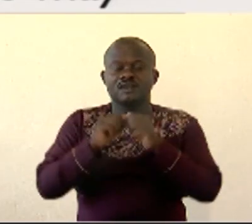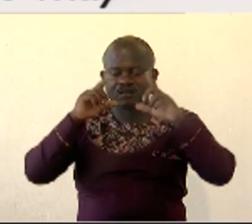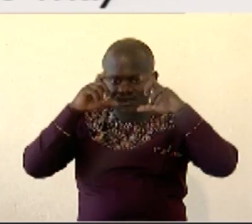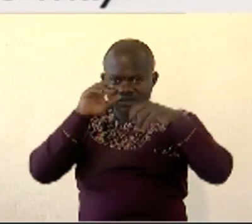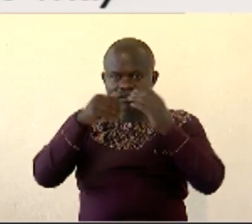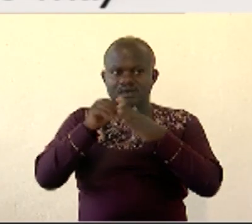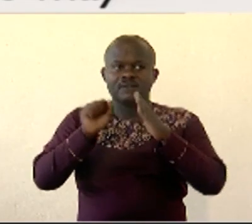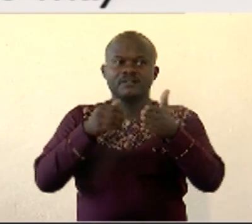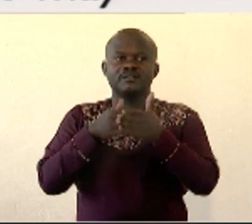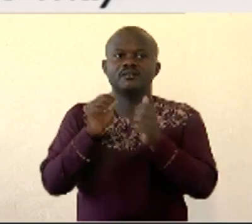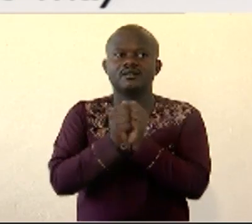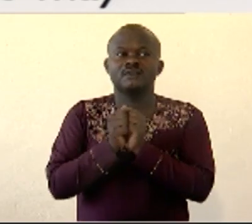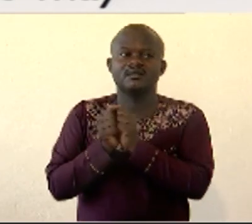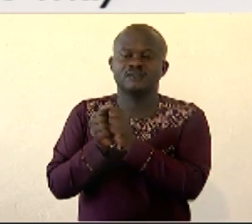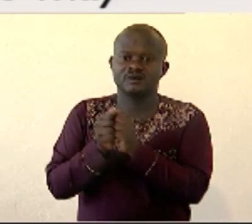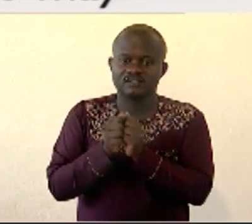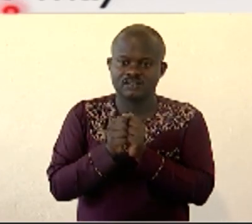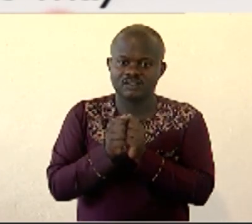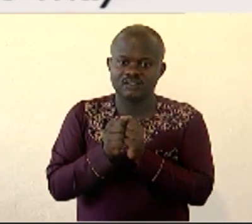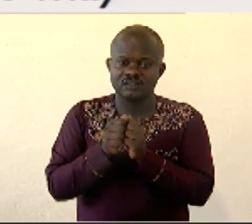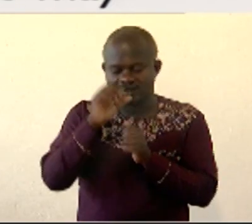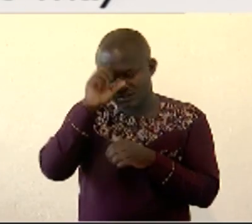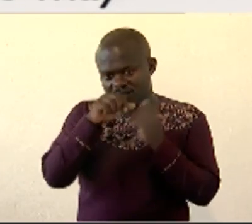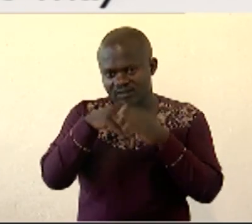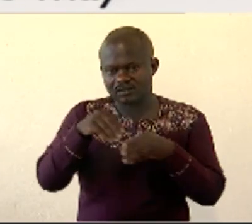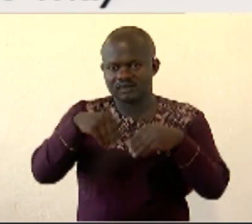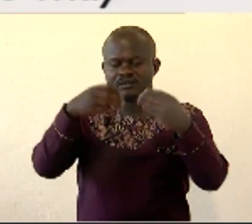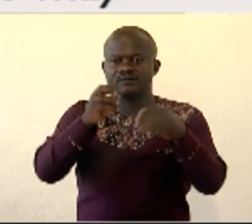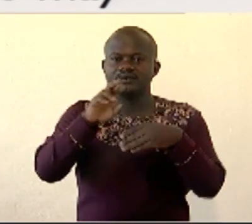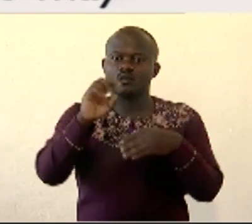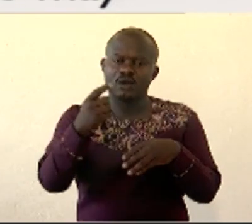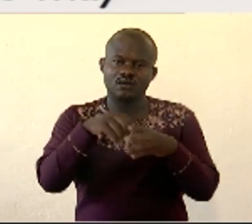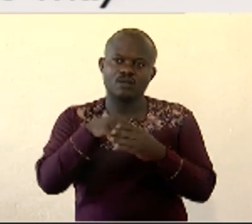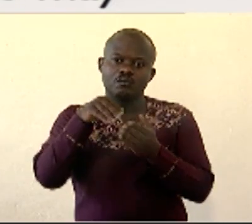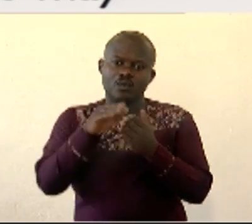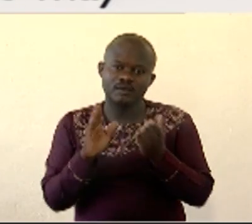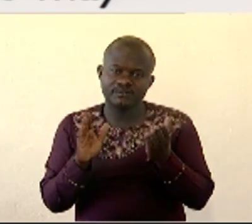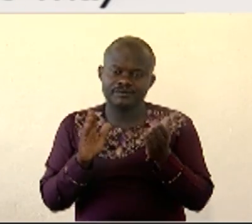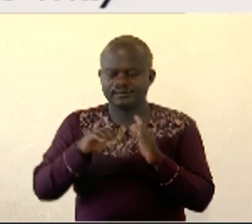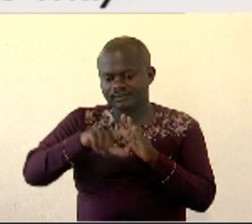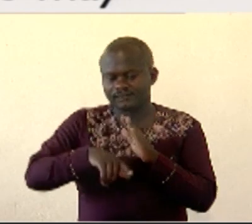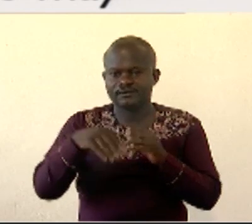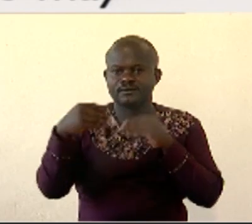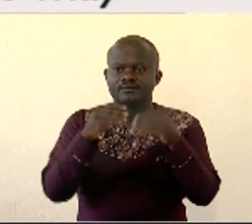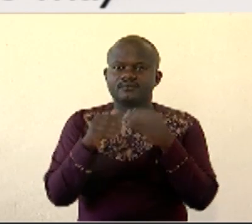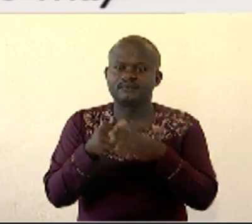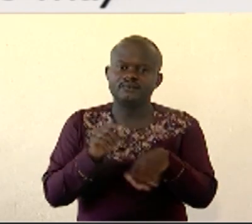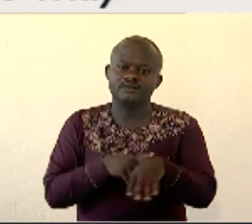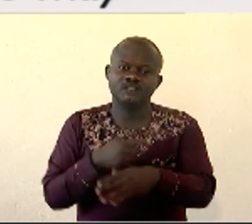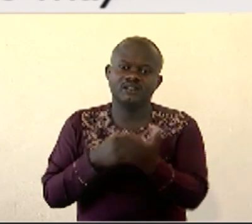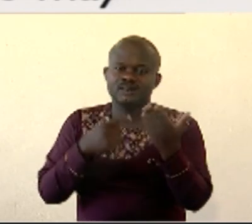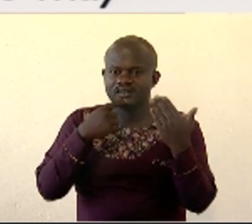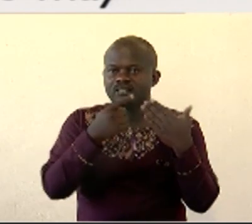photosynthesis may be limited by a shortage in supply of one or more of raw materials. When there